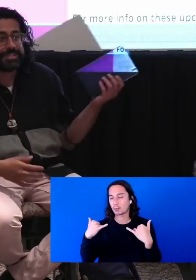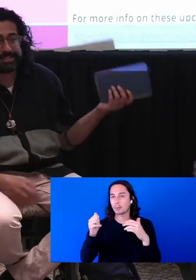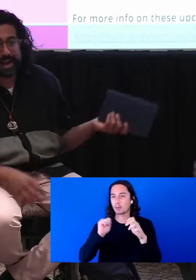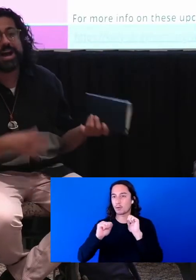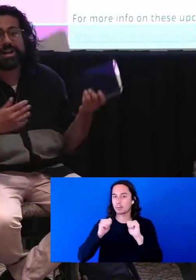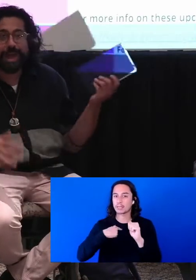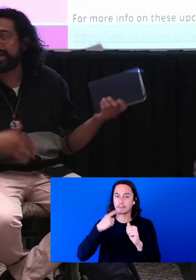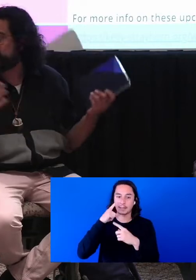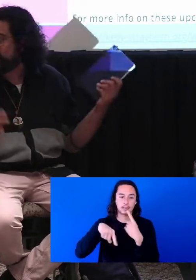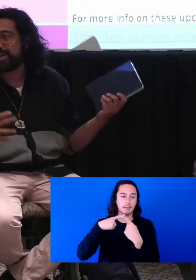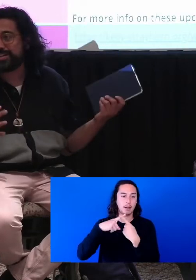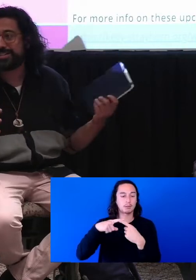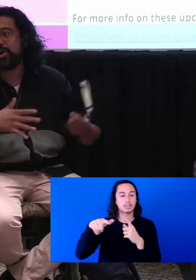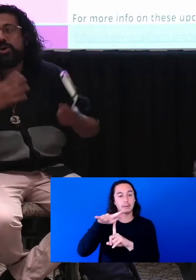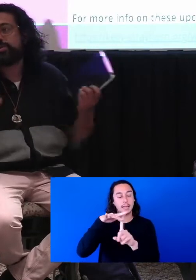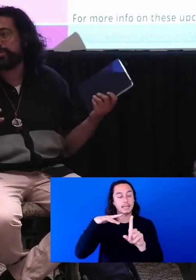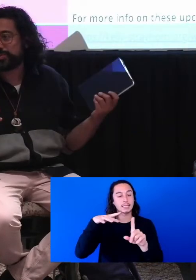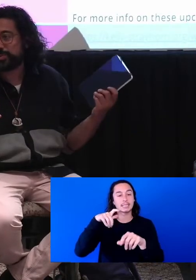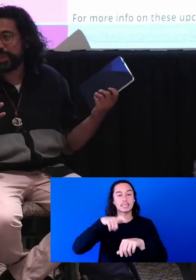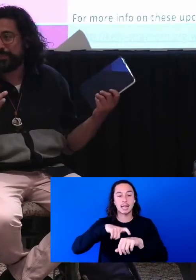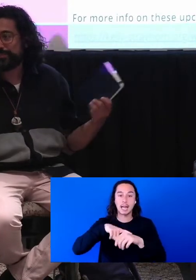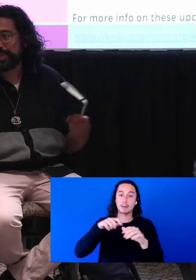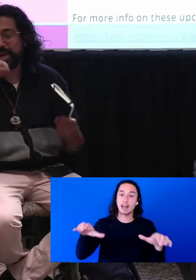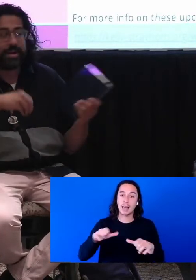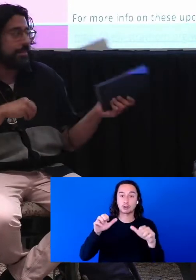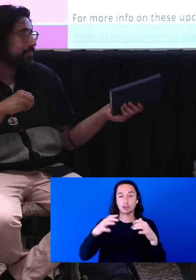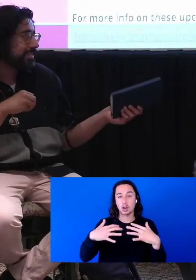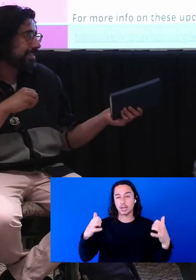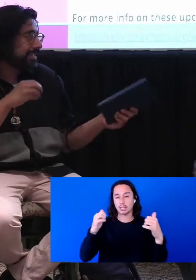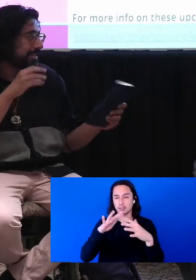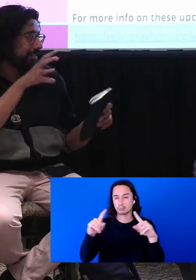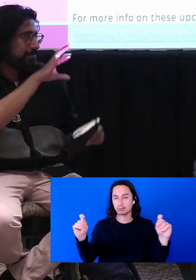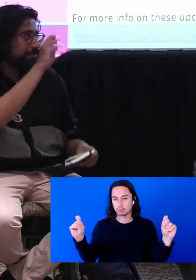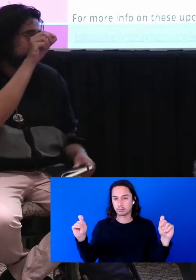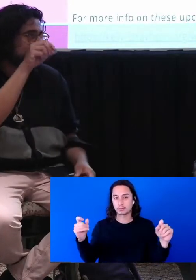about space, time, action, audience, like all those